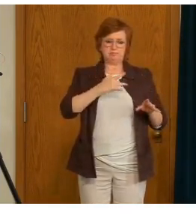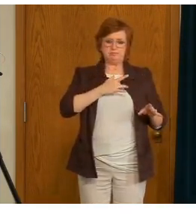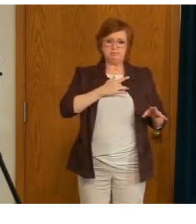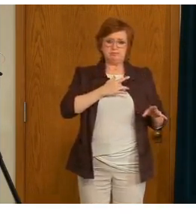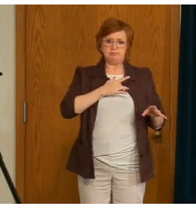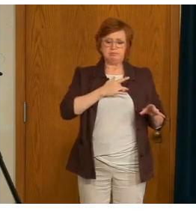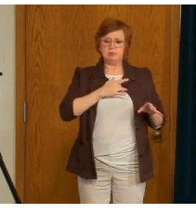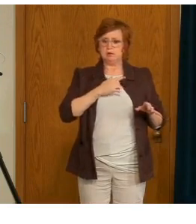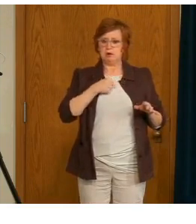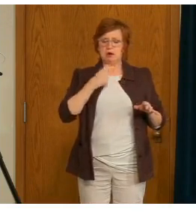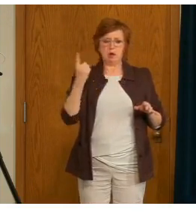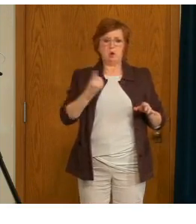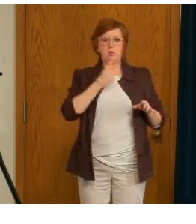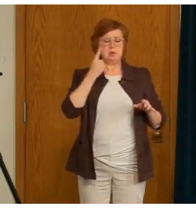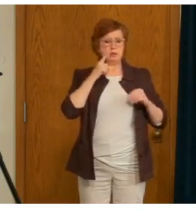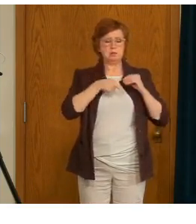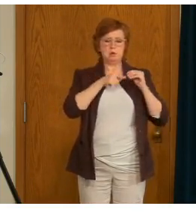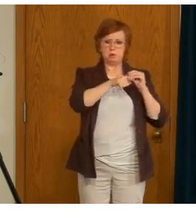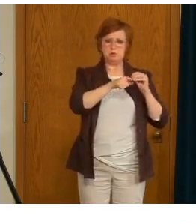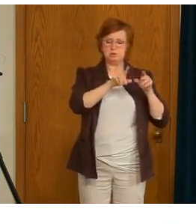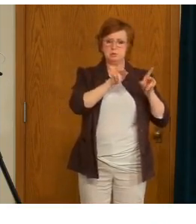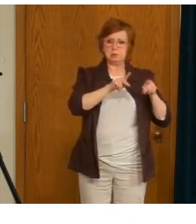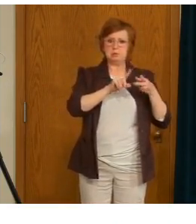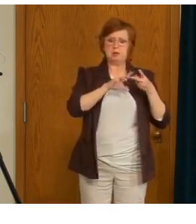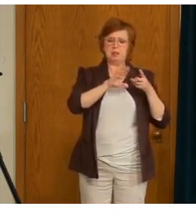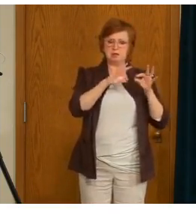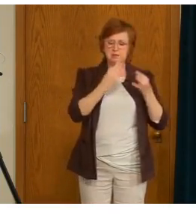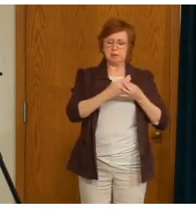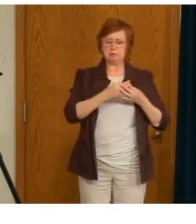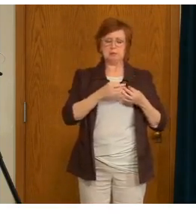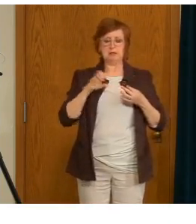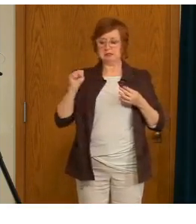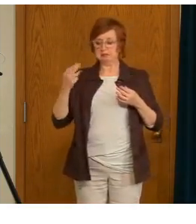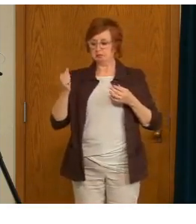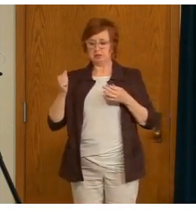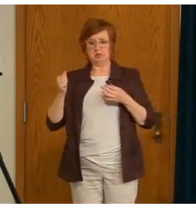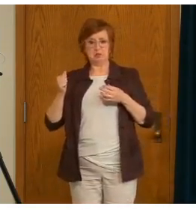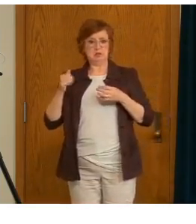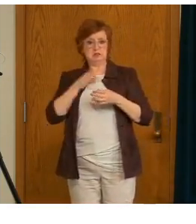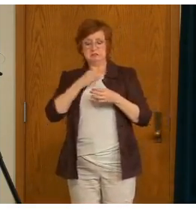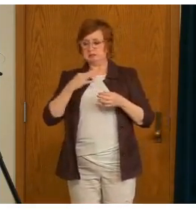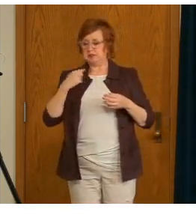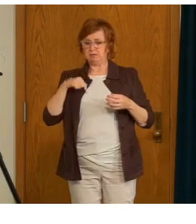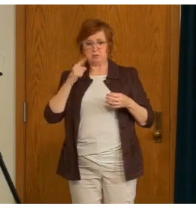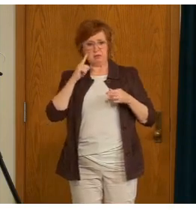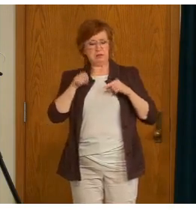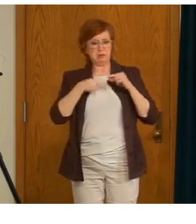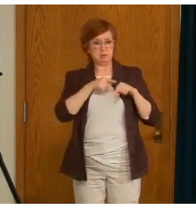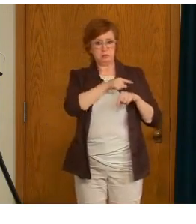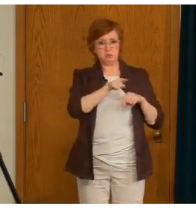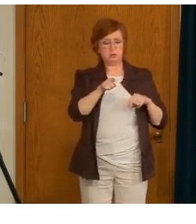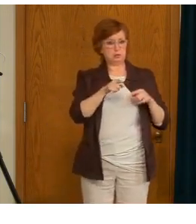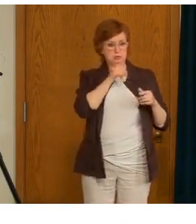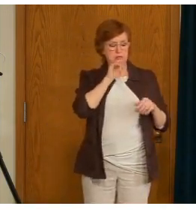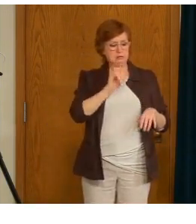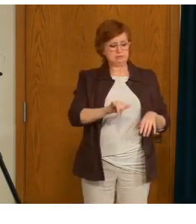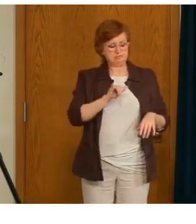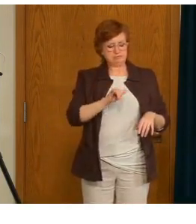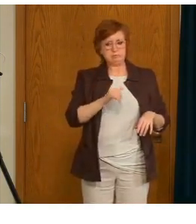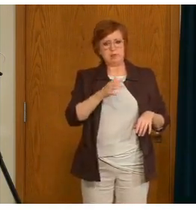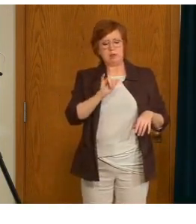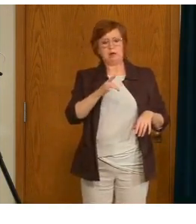Saskatchewan Health Authority. The need to do everything we can to promote to protect those most vulnerable remains strong, and that's why we're pleased to be